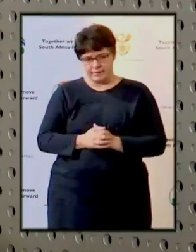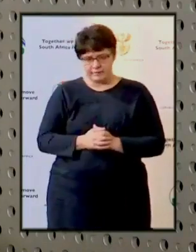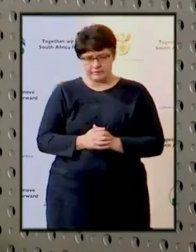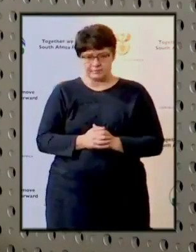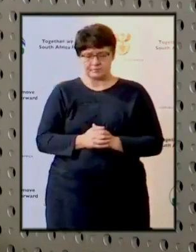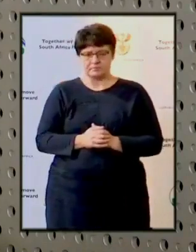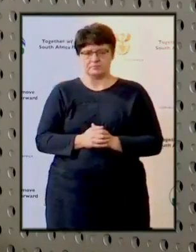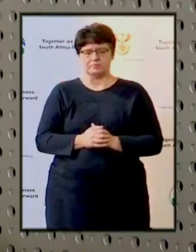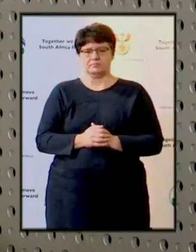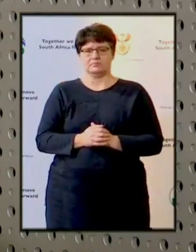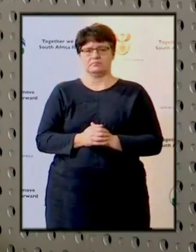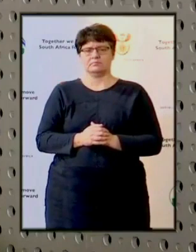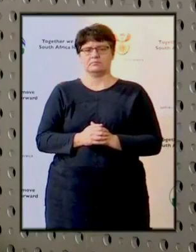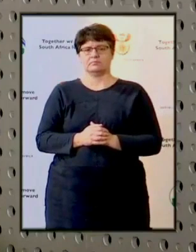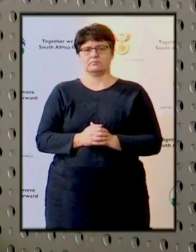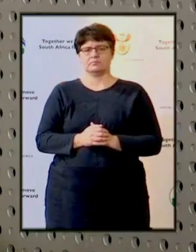Then there are